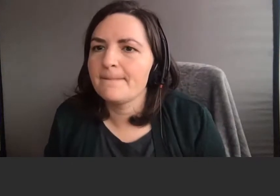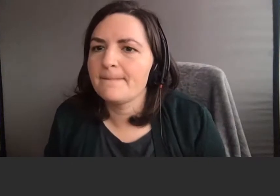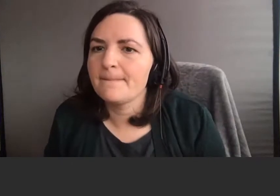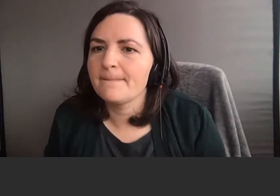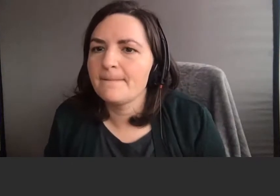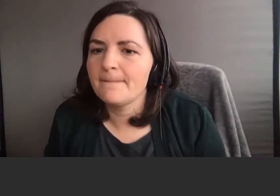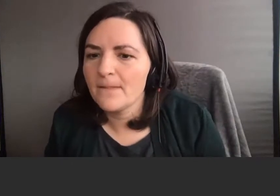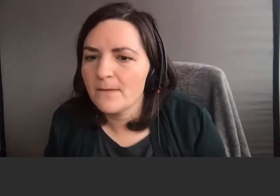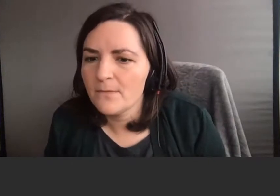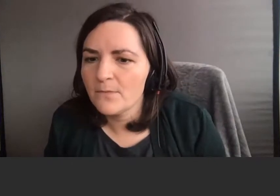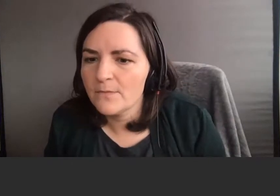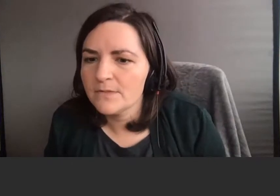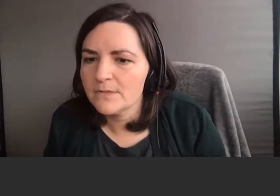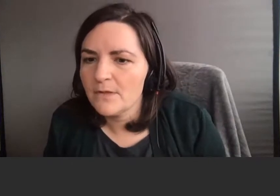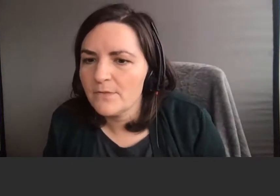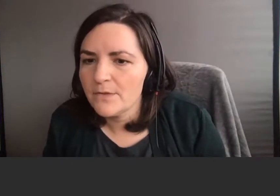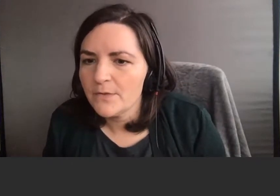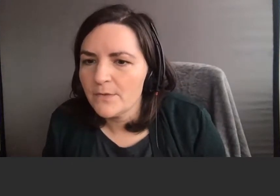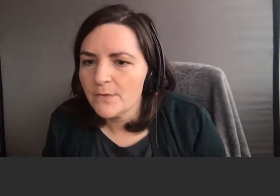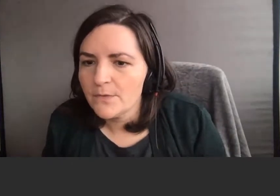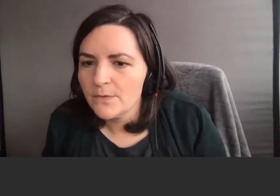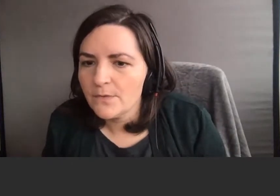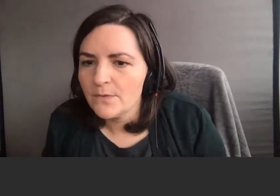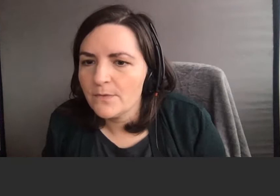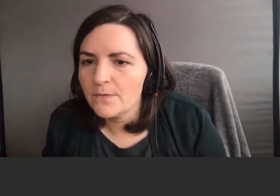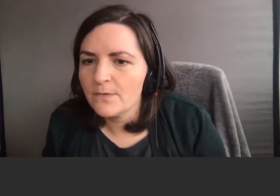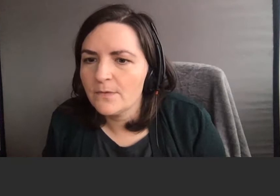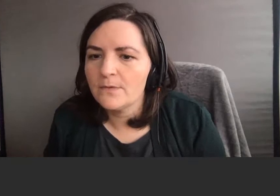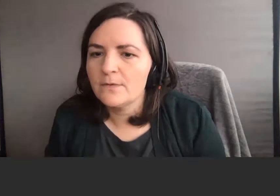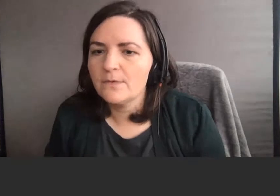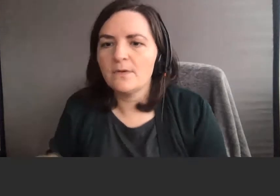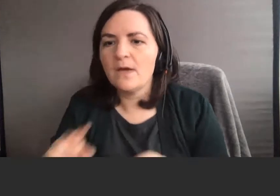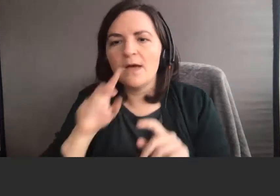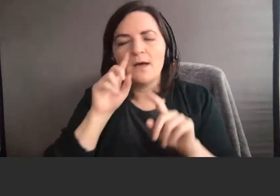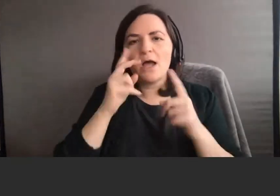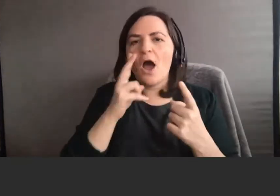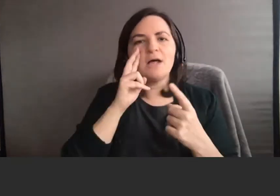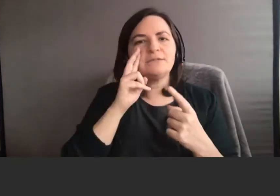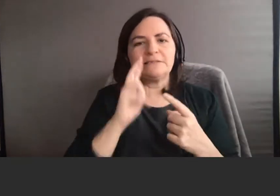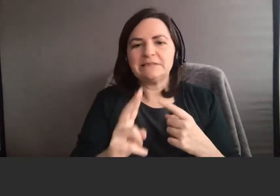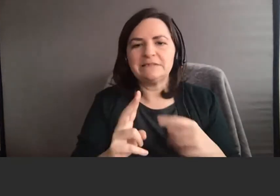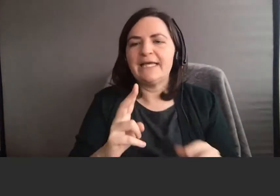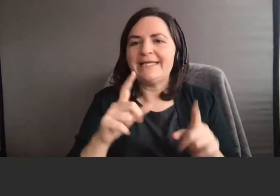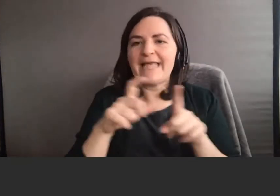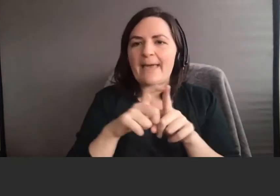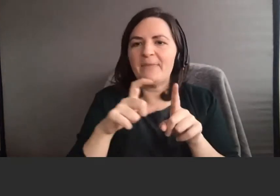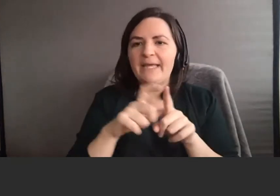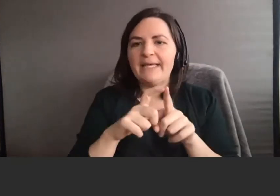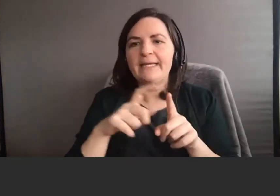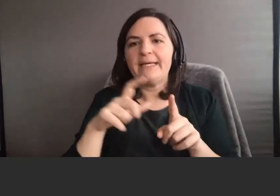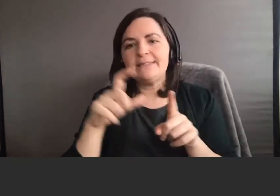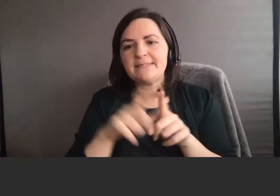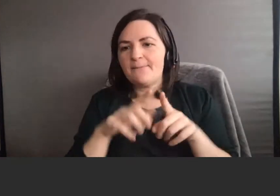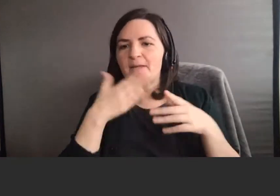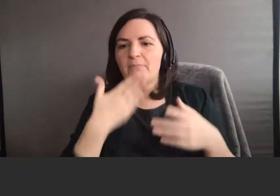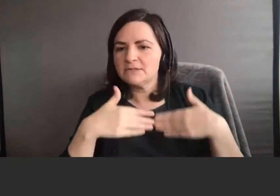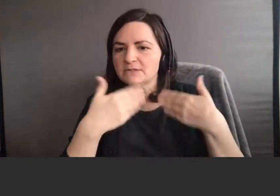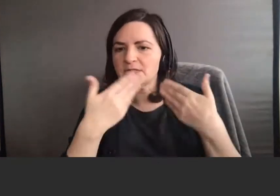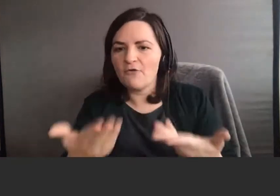way I would take it was I'd say, okay, what about, I would recommend maybe 300 words of